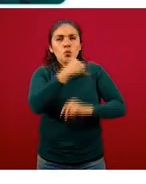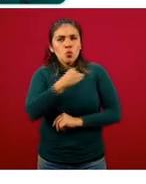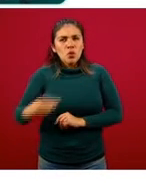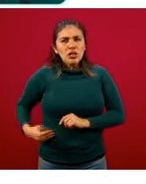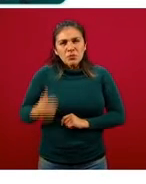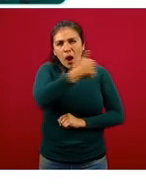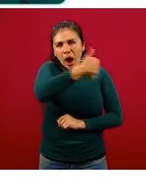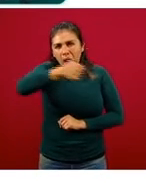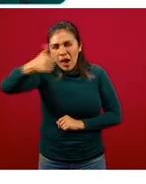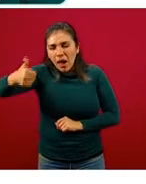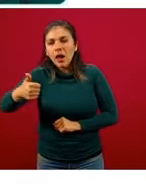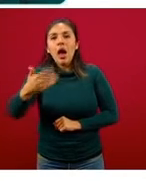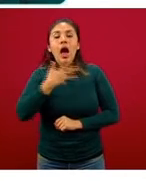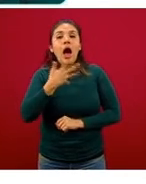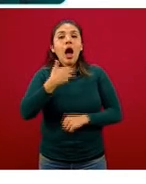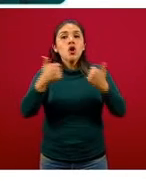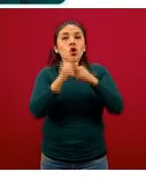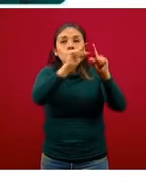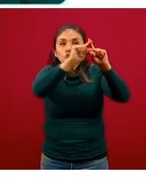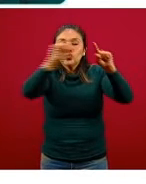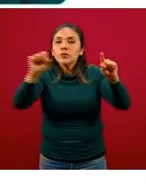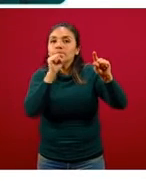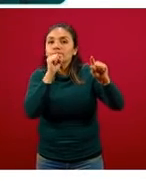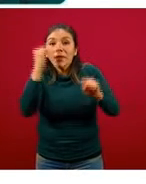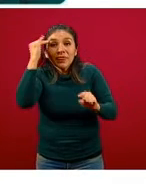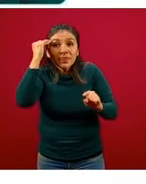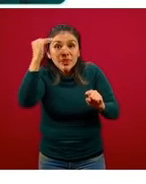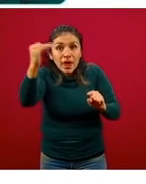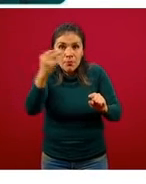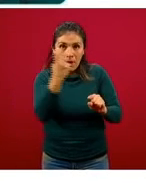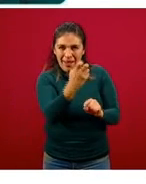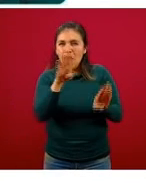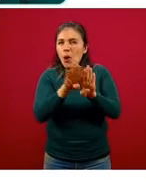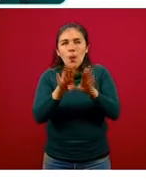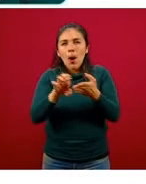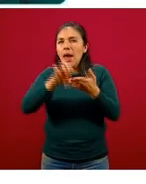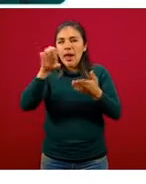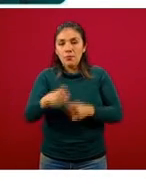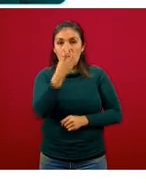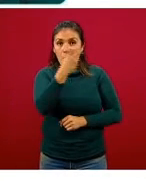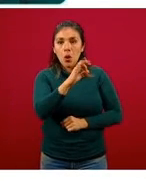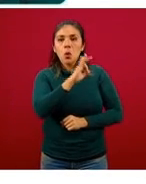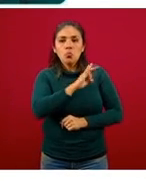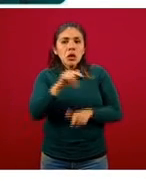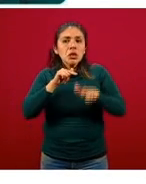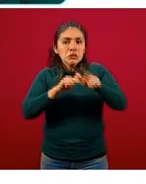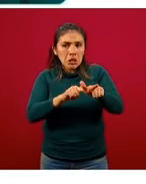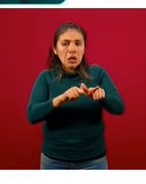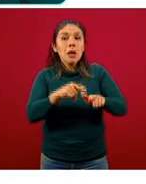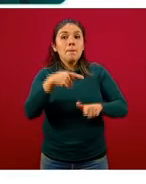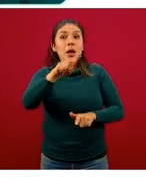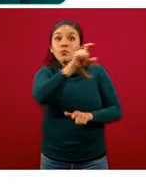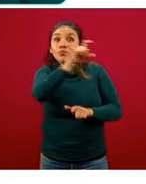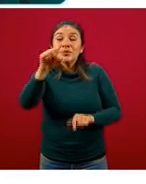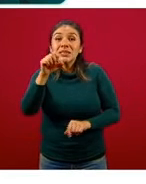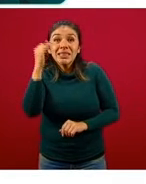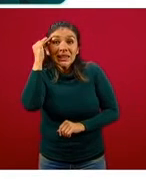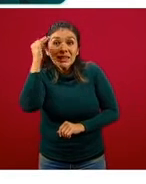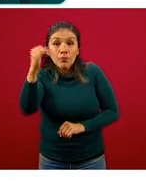map and display the specific information for each state and each